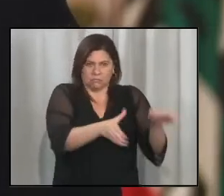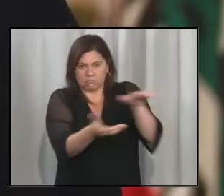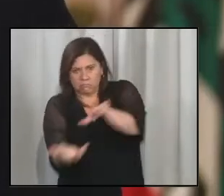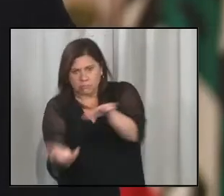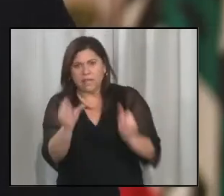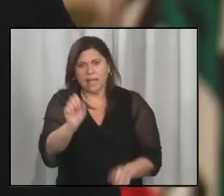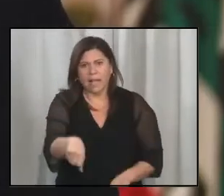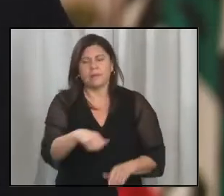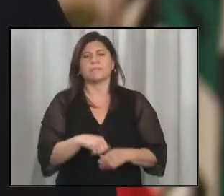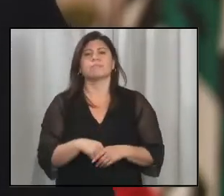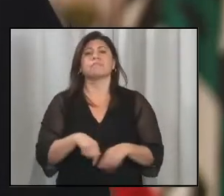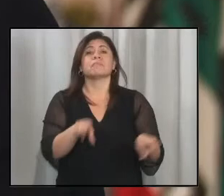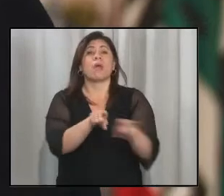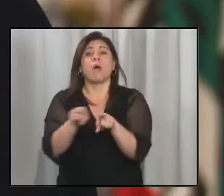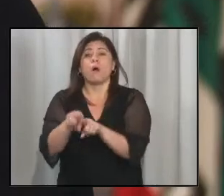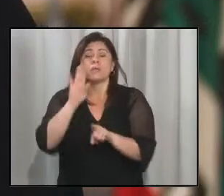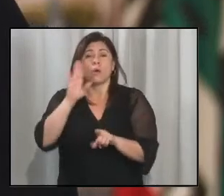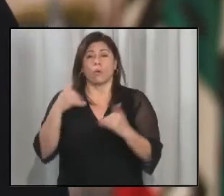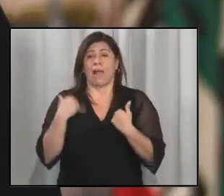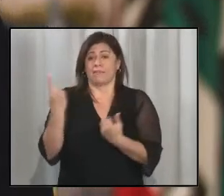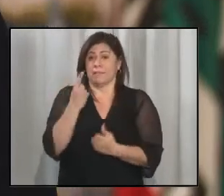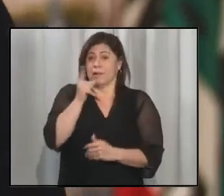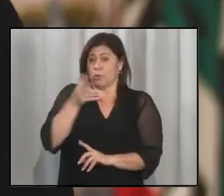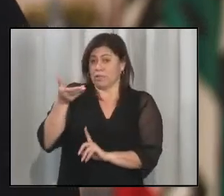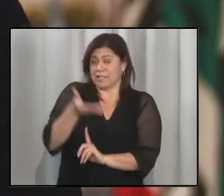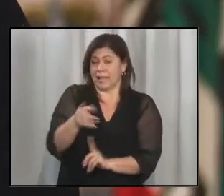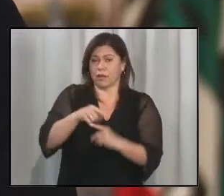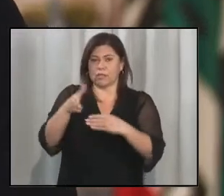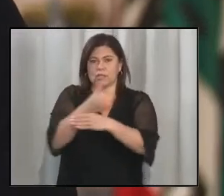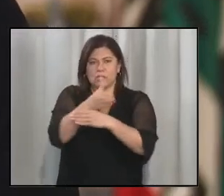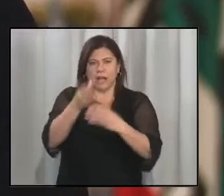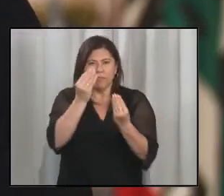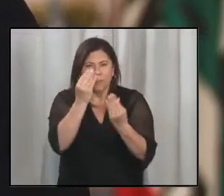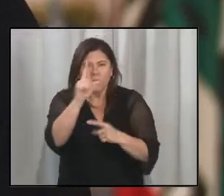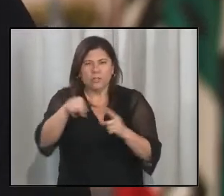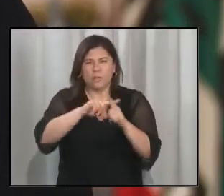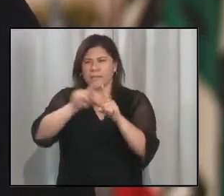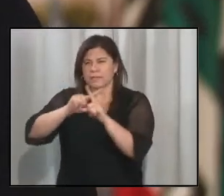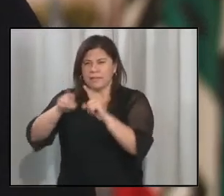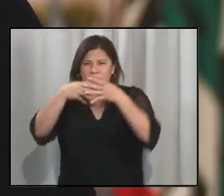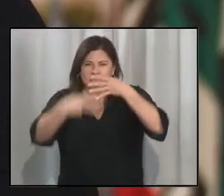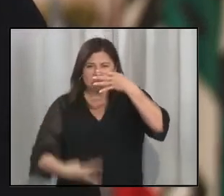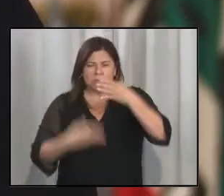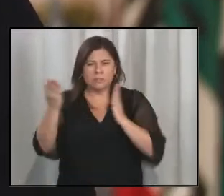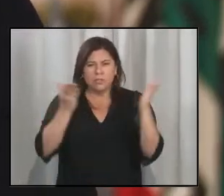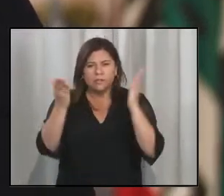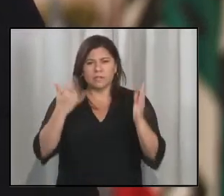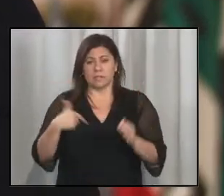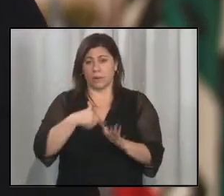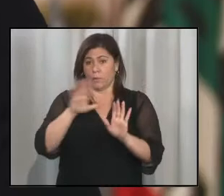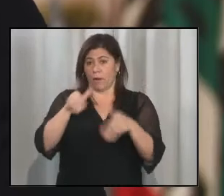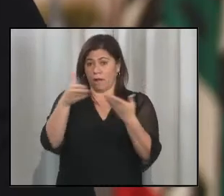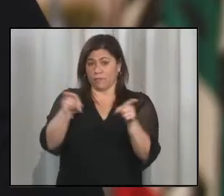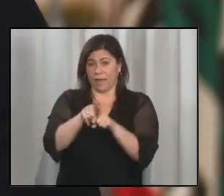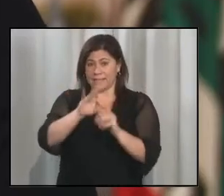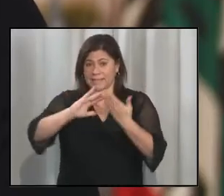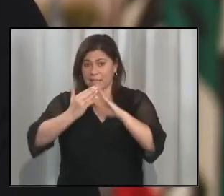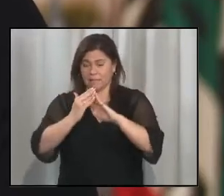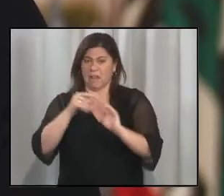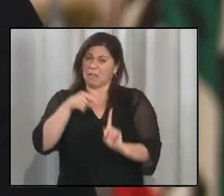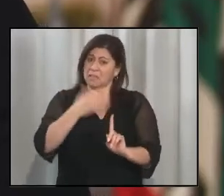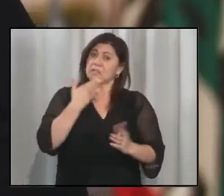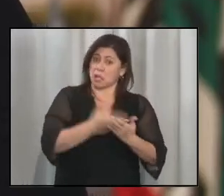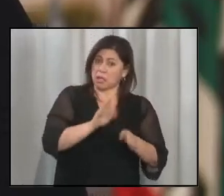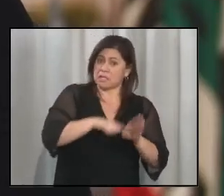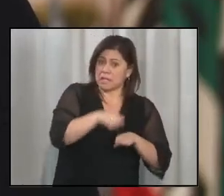We'll also have someone on hand to share information about the services that we offer as a city. While this is a great step, ultimately the goal